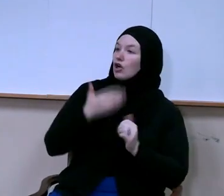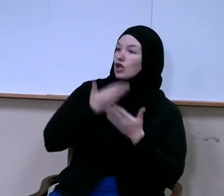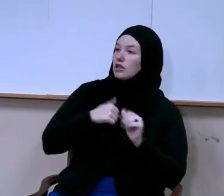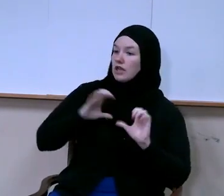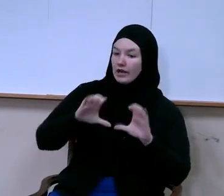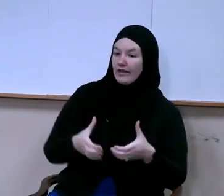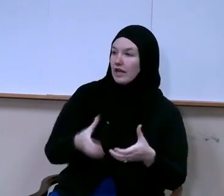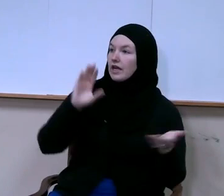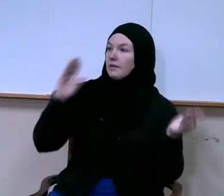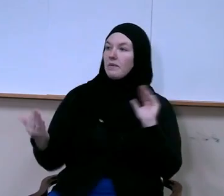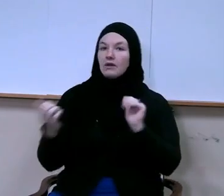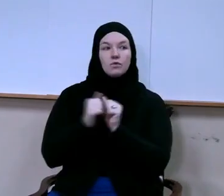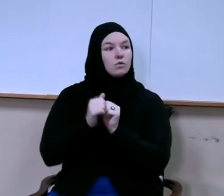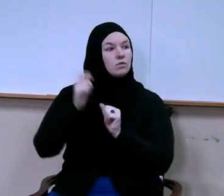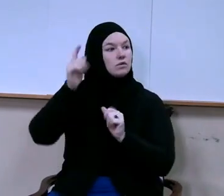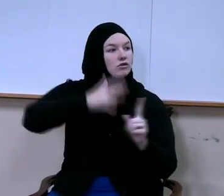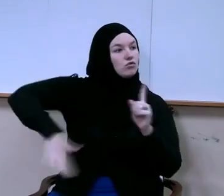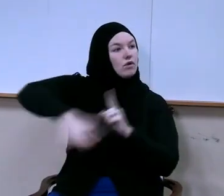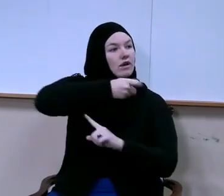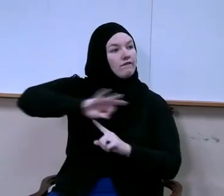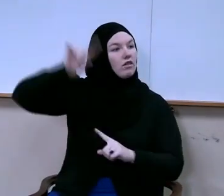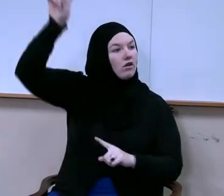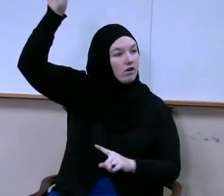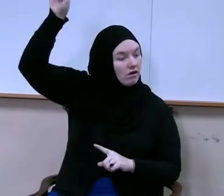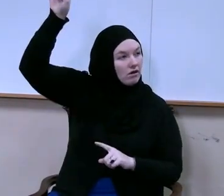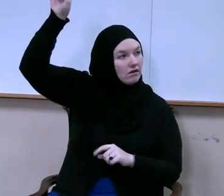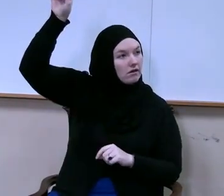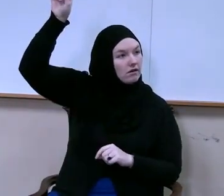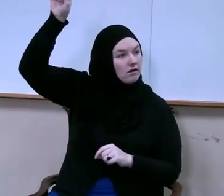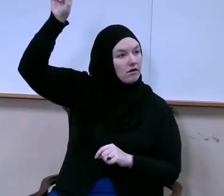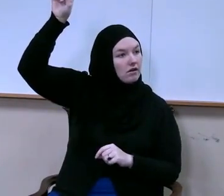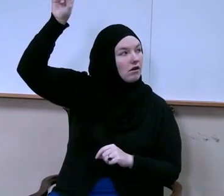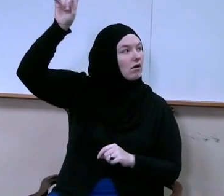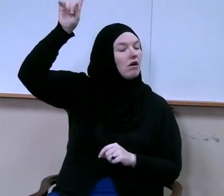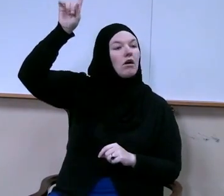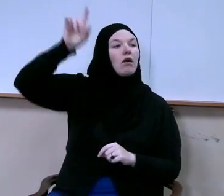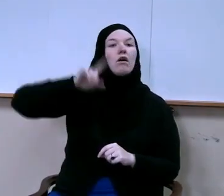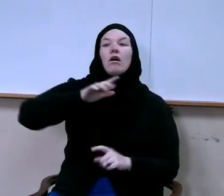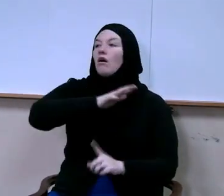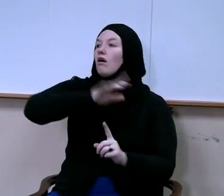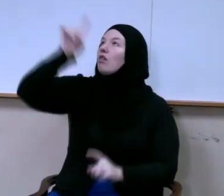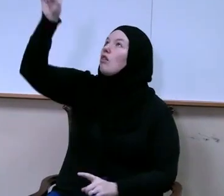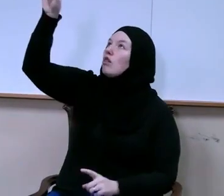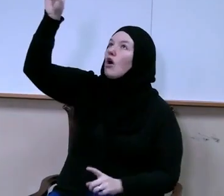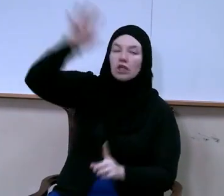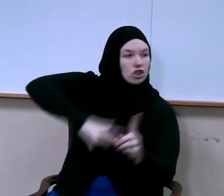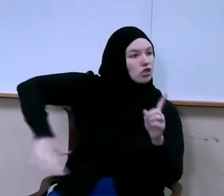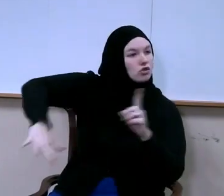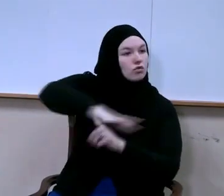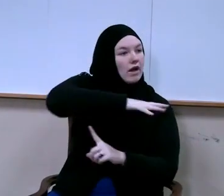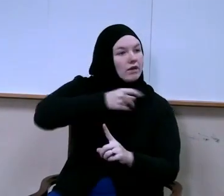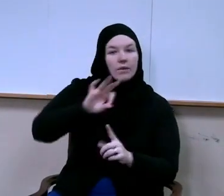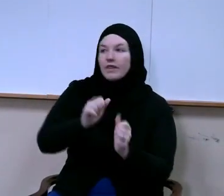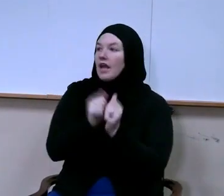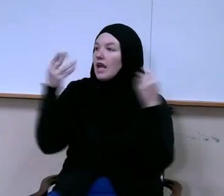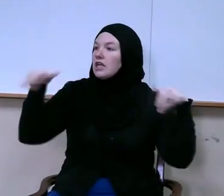gatherings compared to the surrounding of Allah? Allah subhanahu wa ta'ala is surrounded with angels who serve